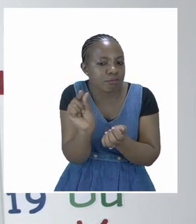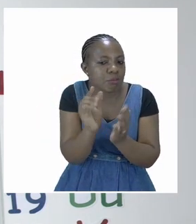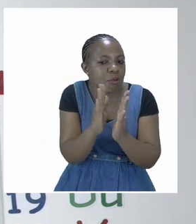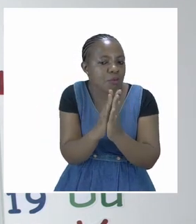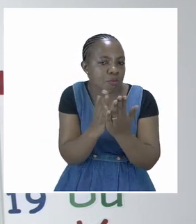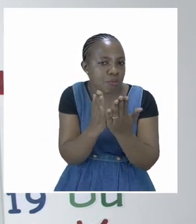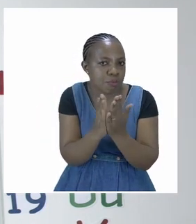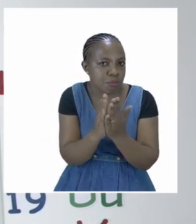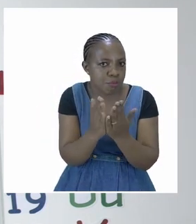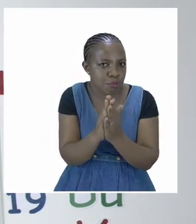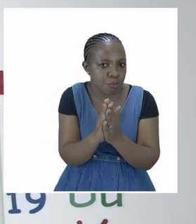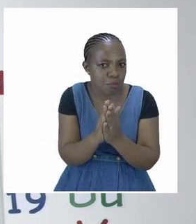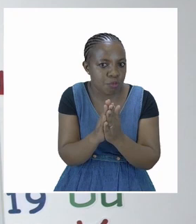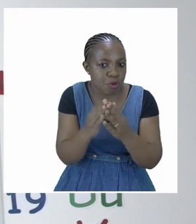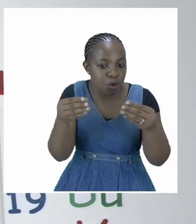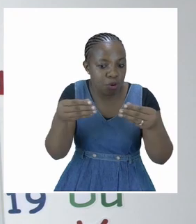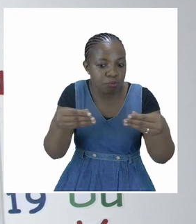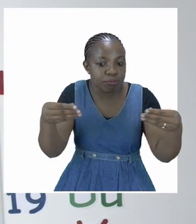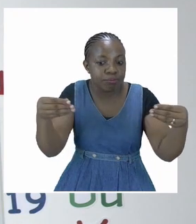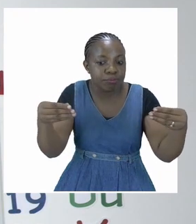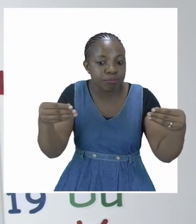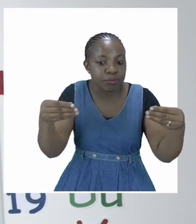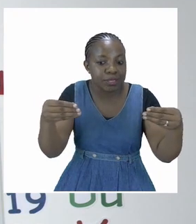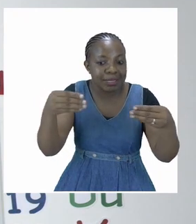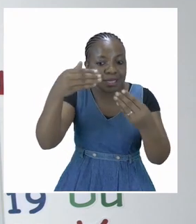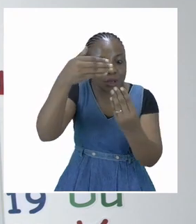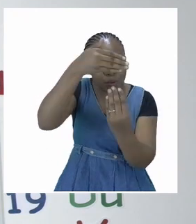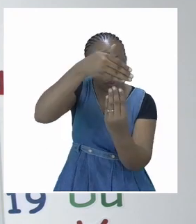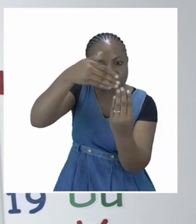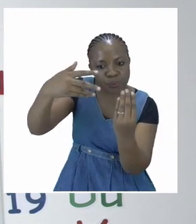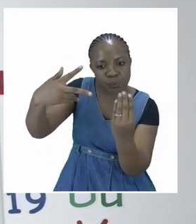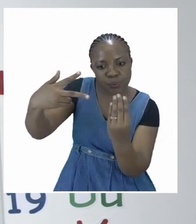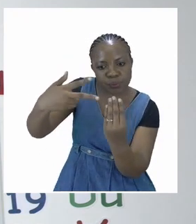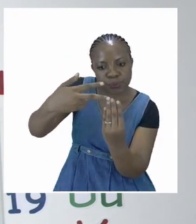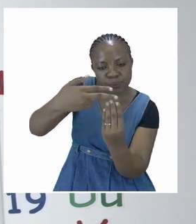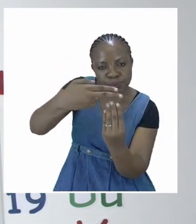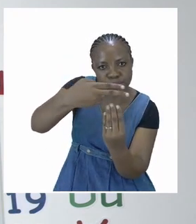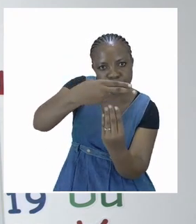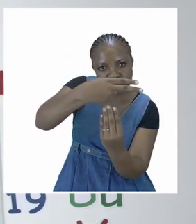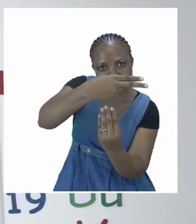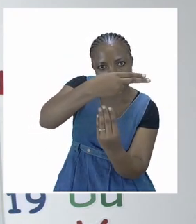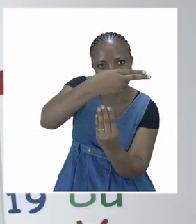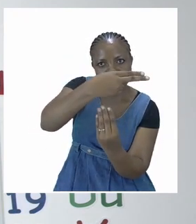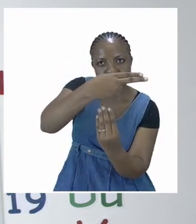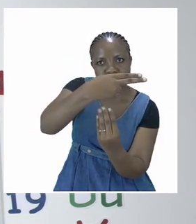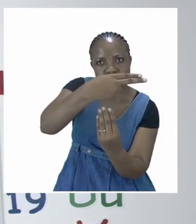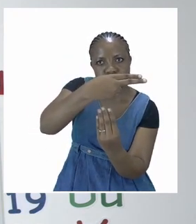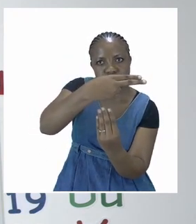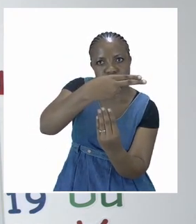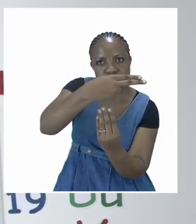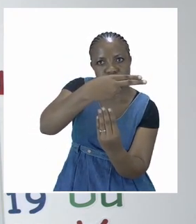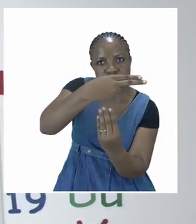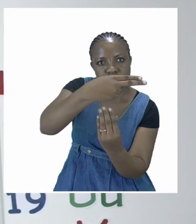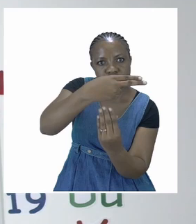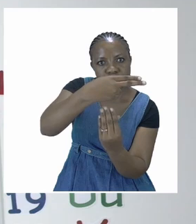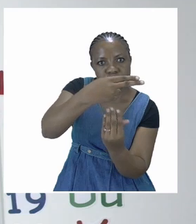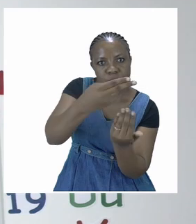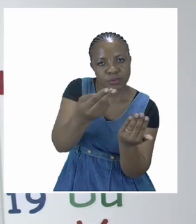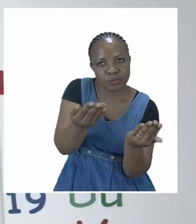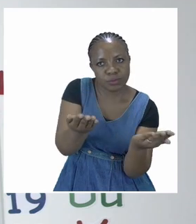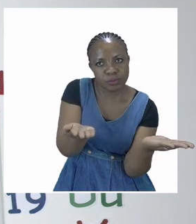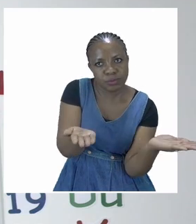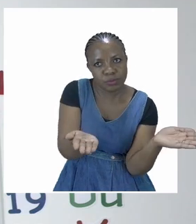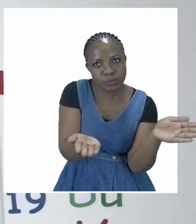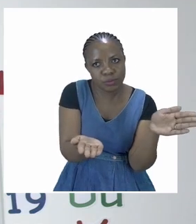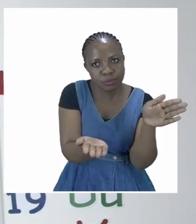booklet. Please cut the top of the lesson booklet with a pair of scissors and fold